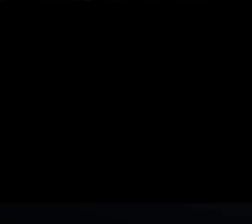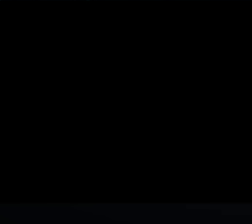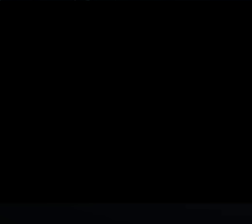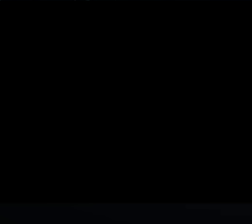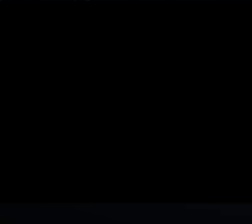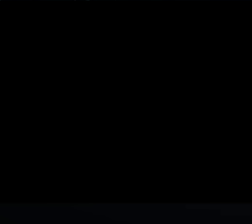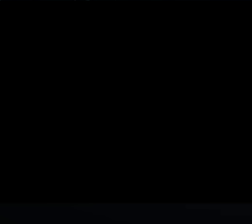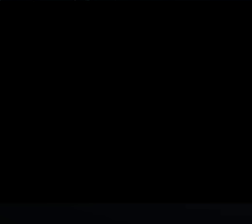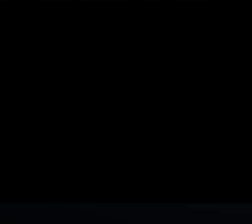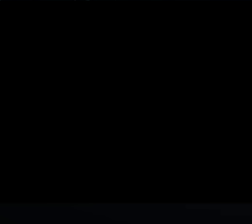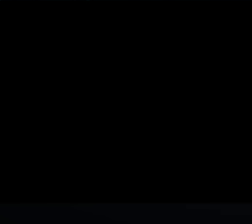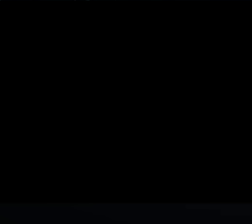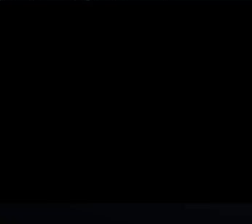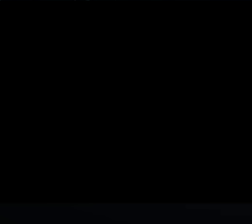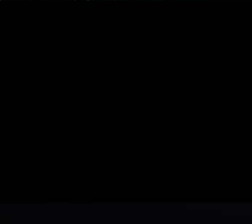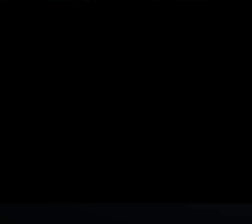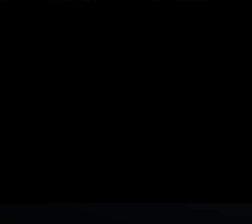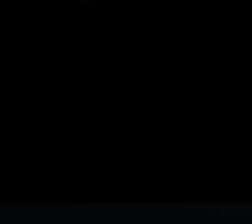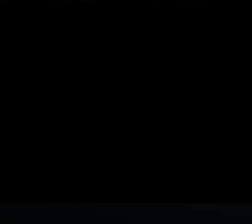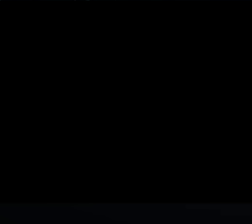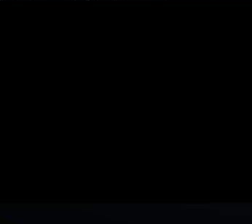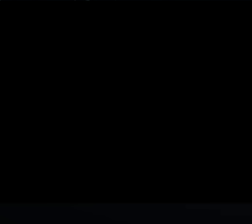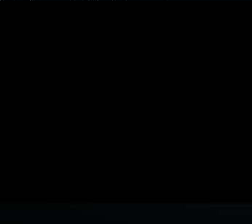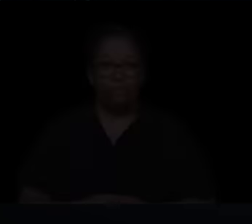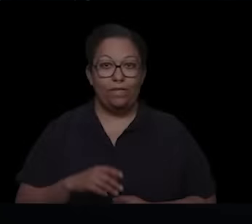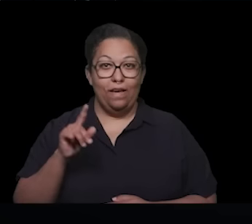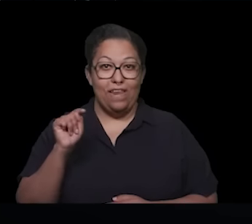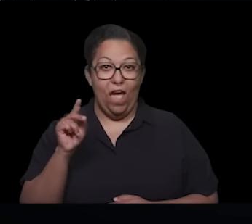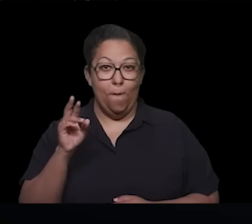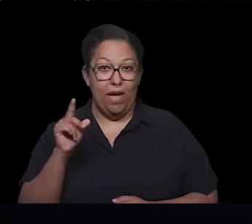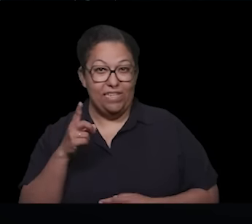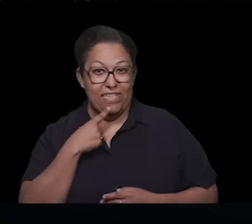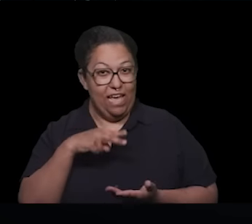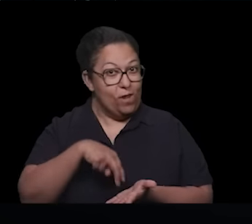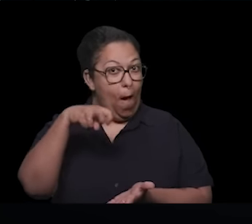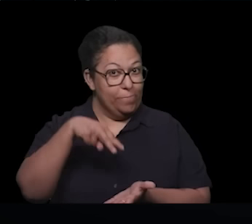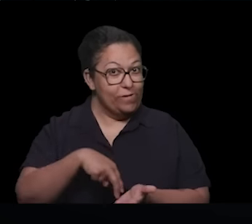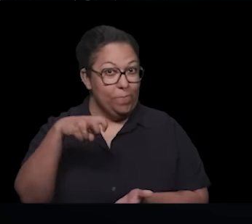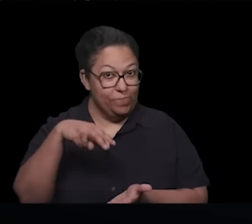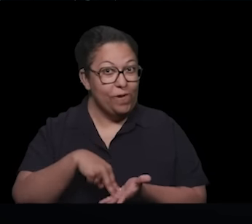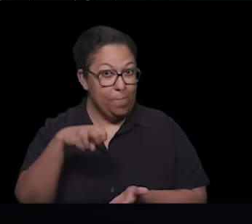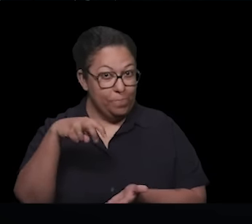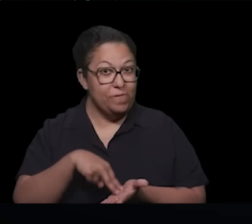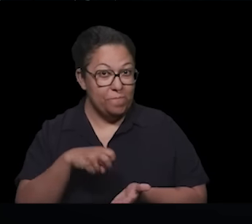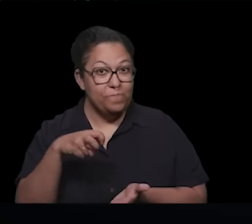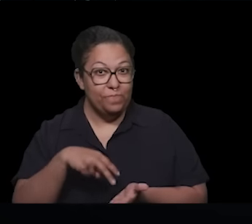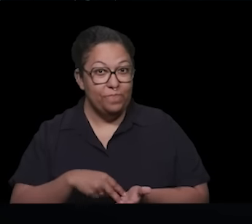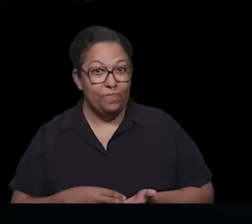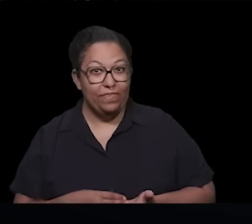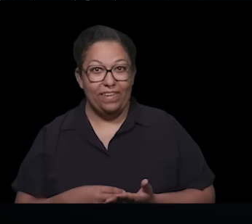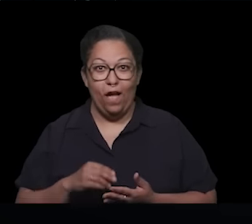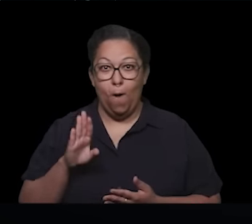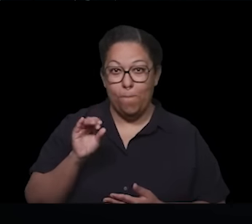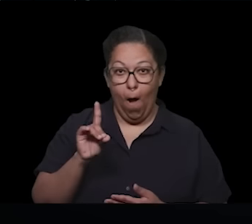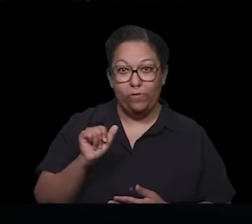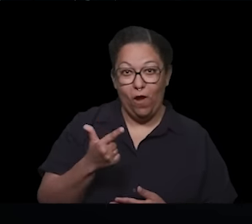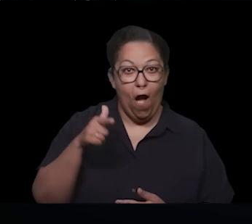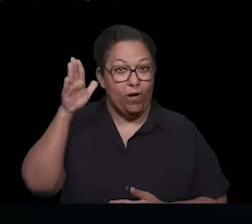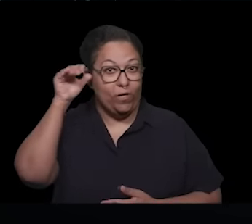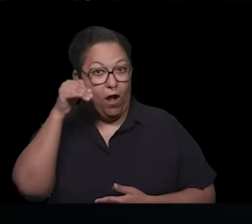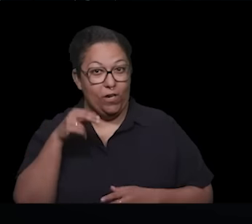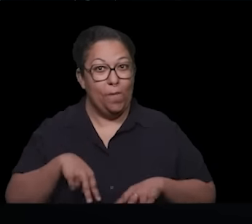ASL, a sign interpreter at bottom right, then English audio description. Tater Buddy says, jump up and down!